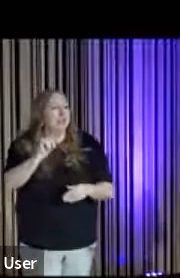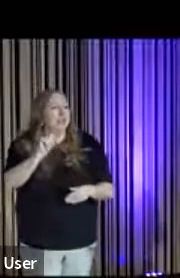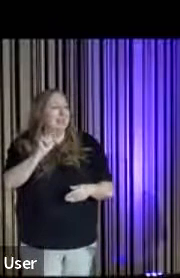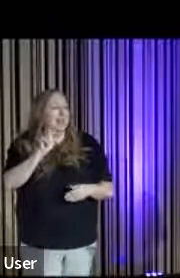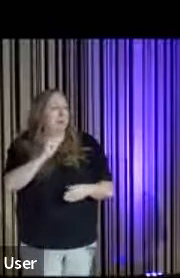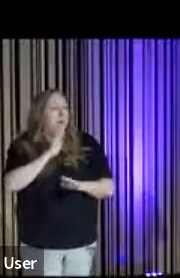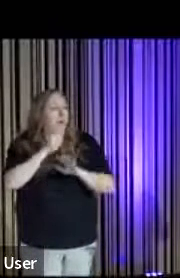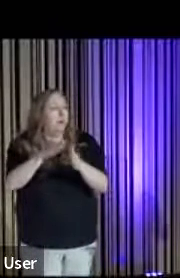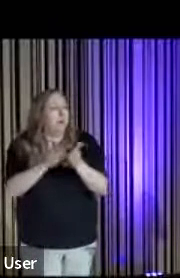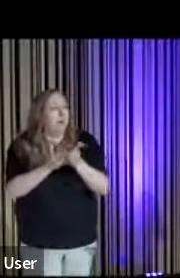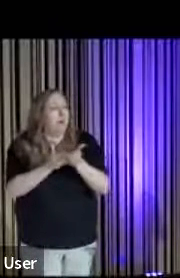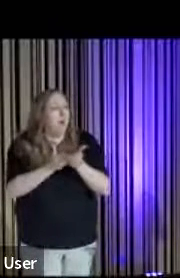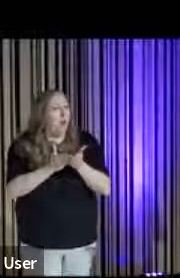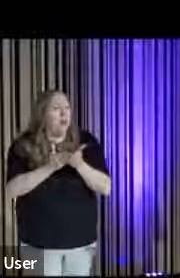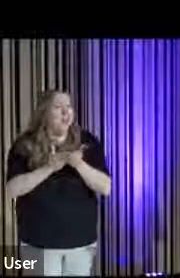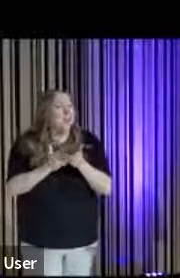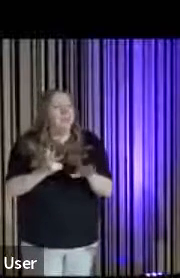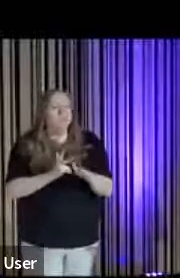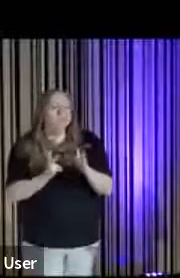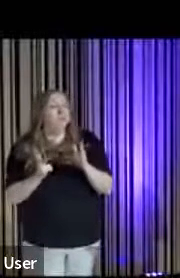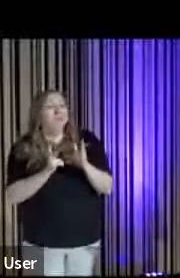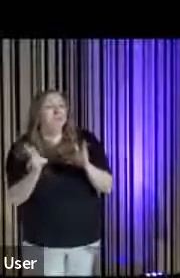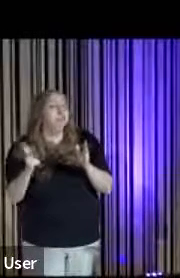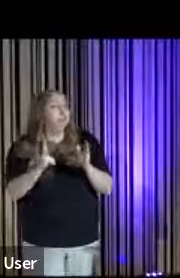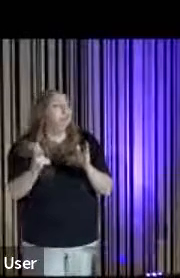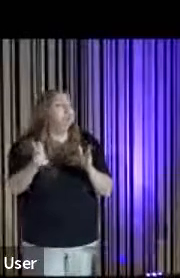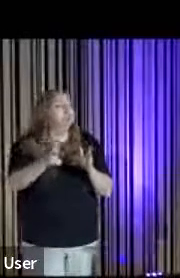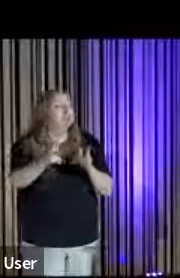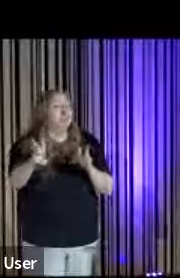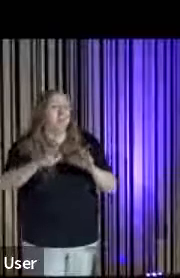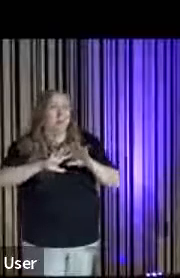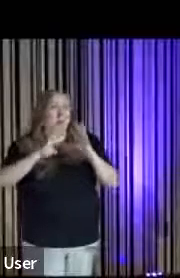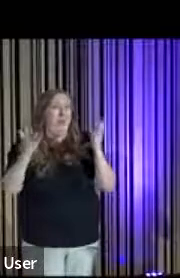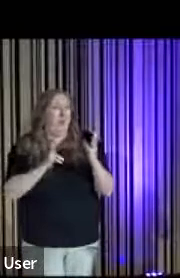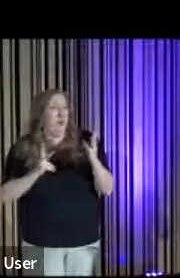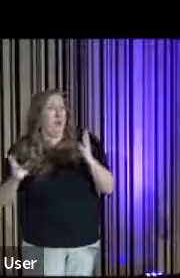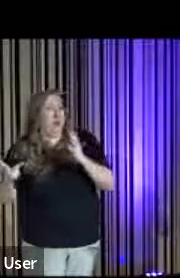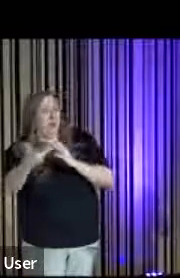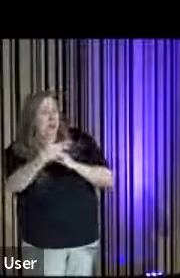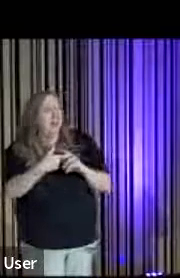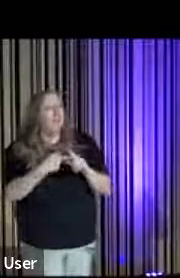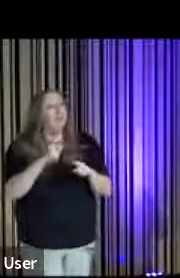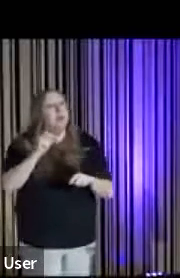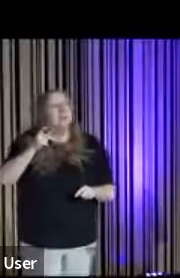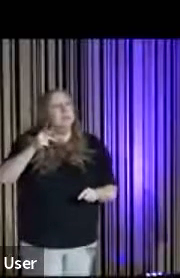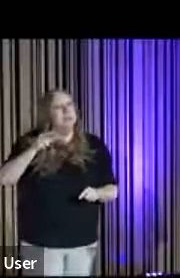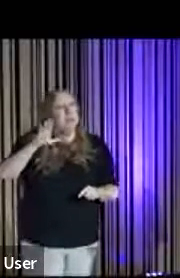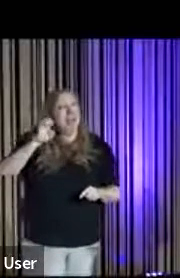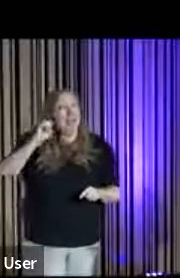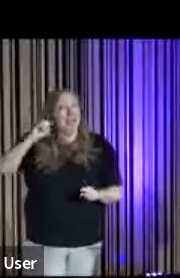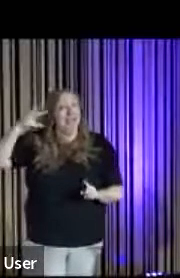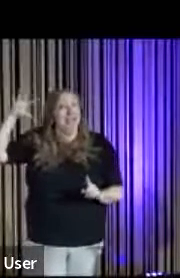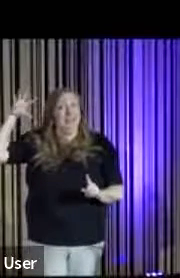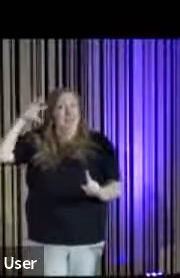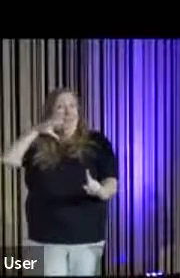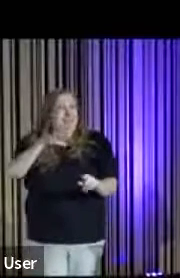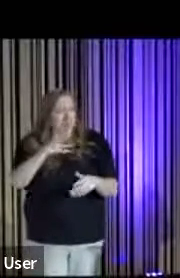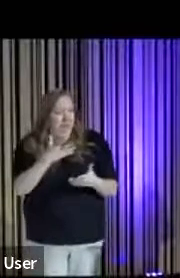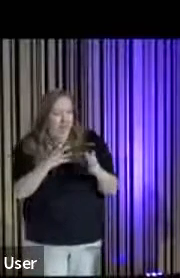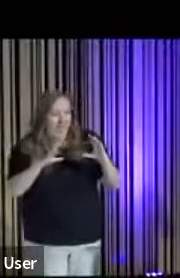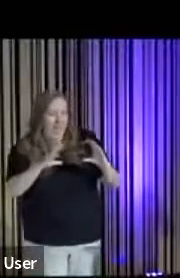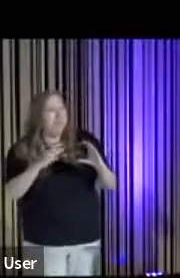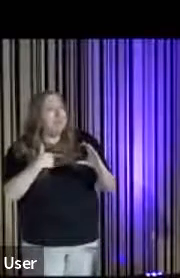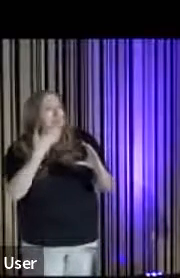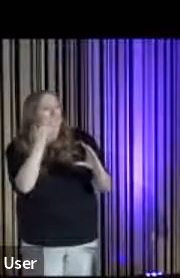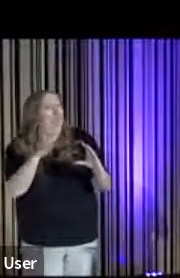world to understand better this planet. And from space, this planet was really blue. It's a blue planet. And when